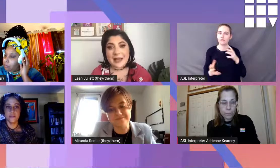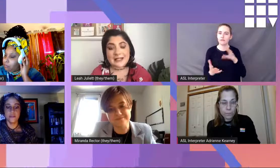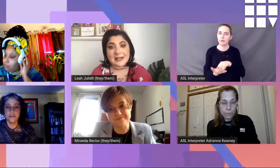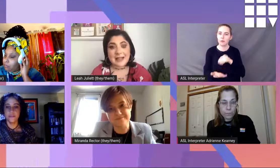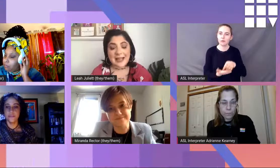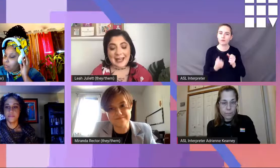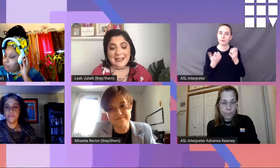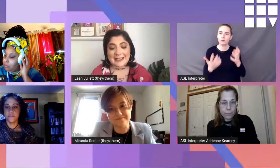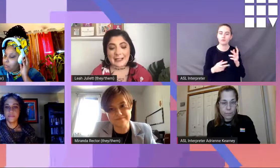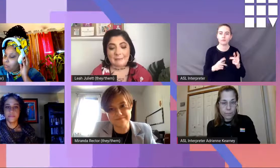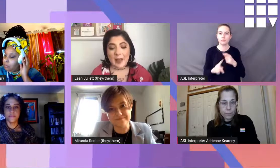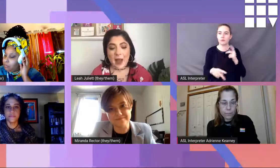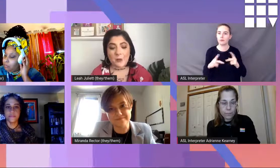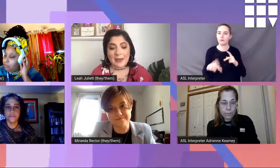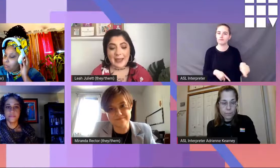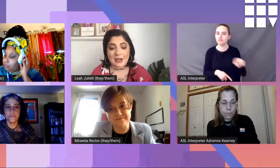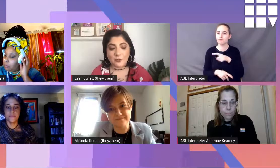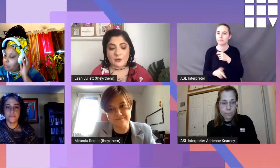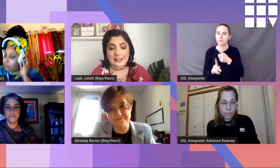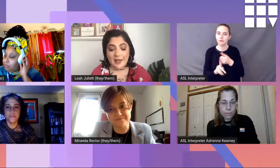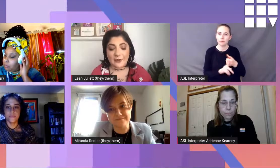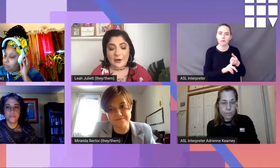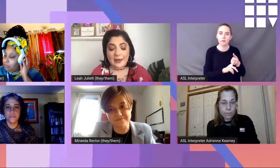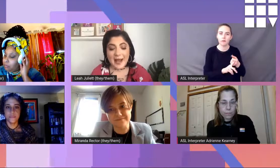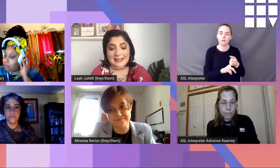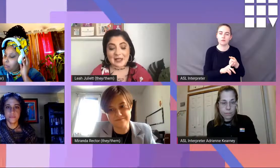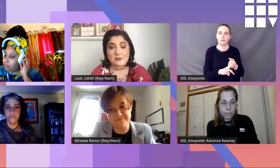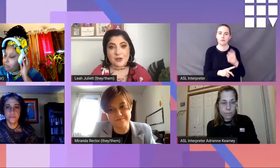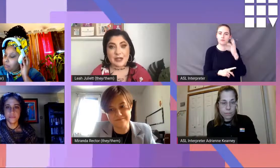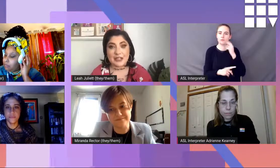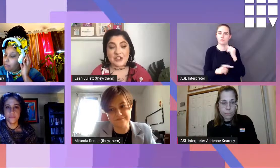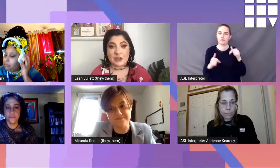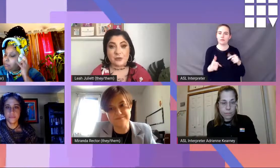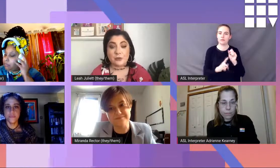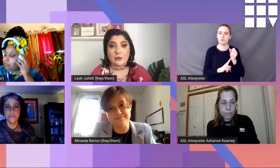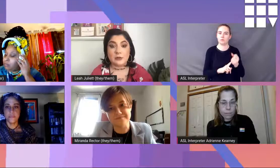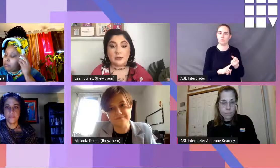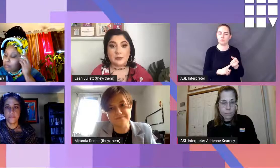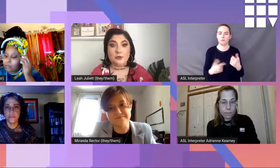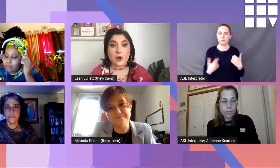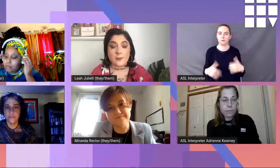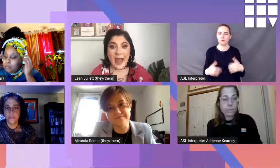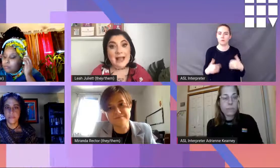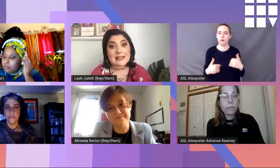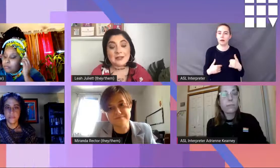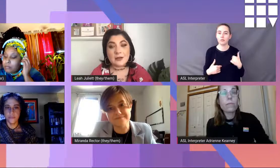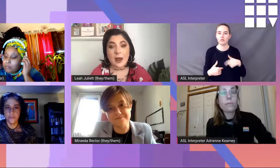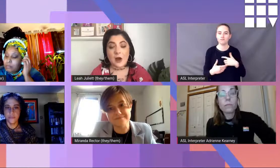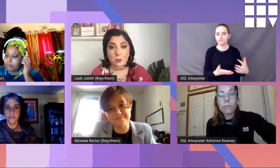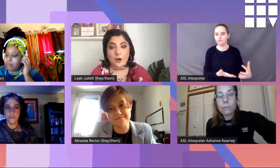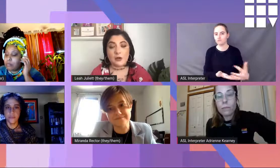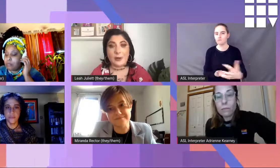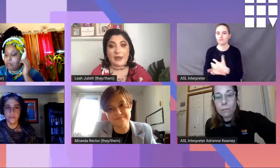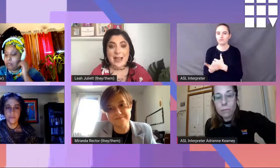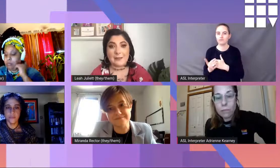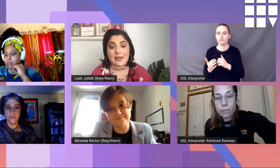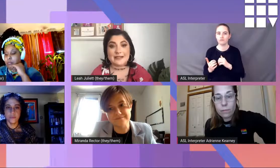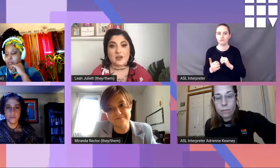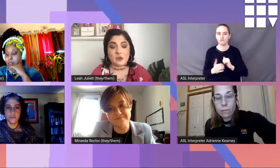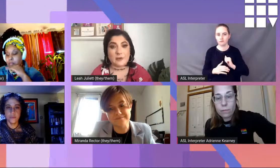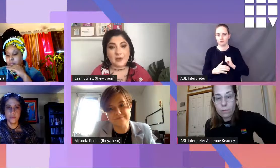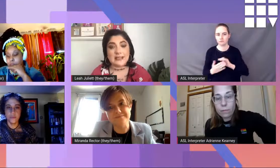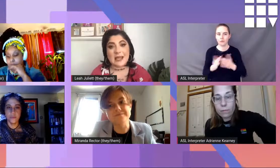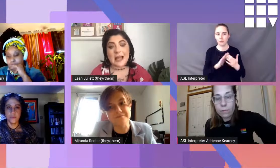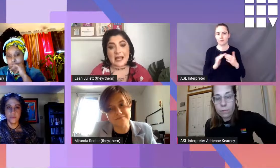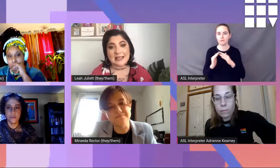been victimized, and how we can grow together as a community to grow past a world where